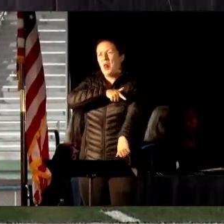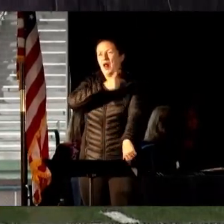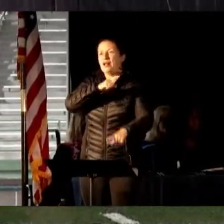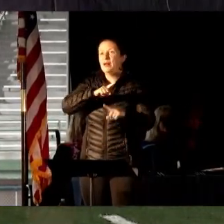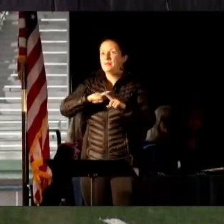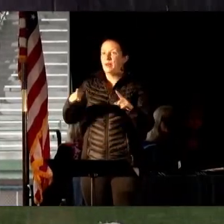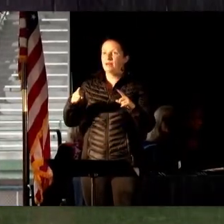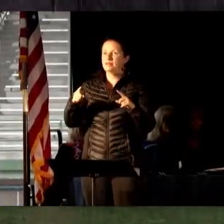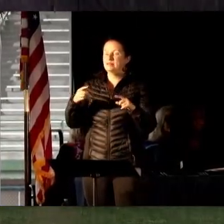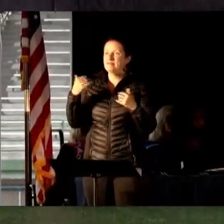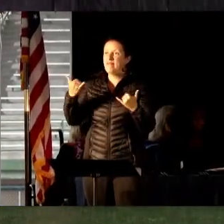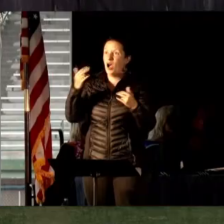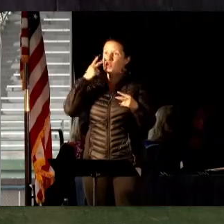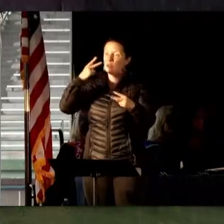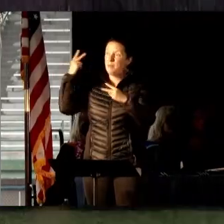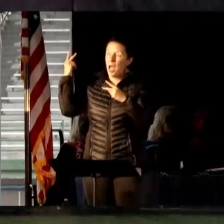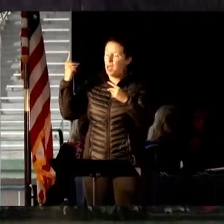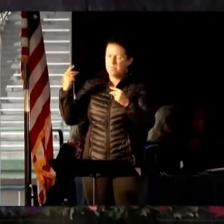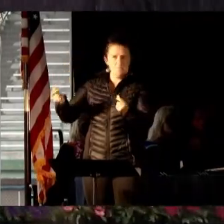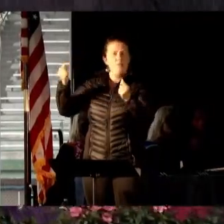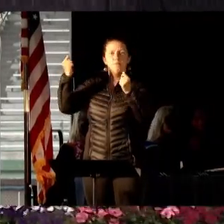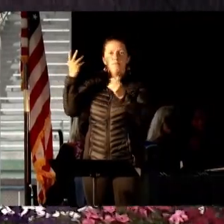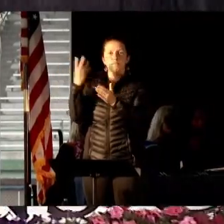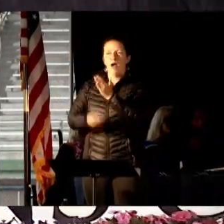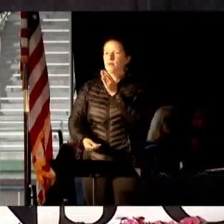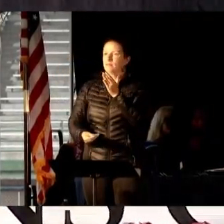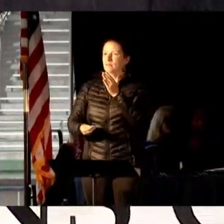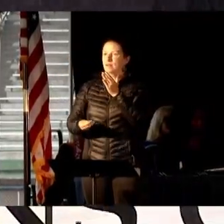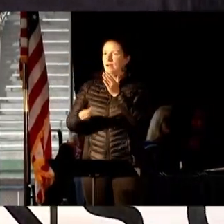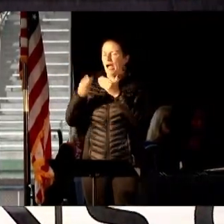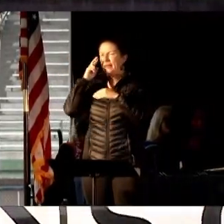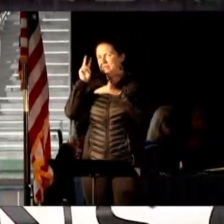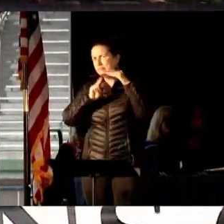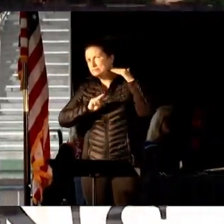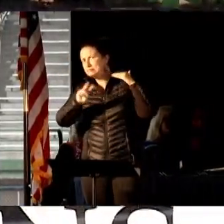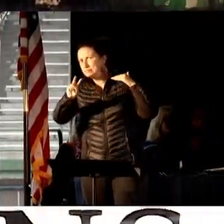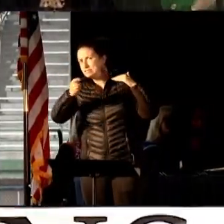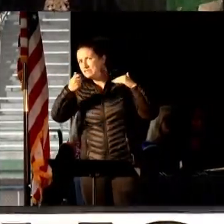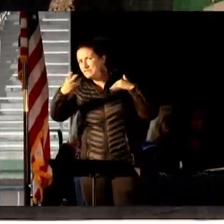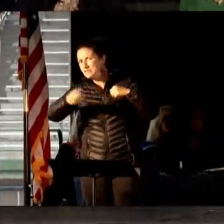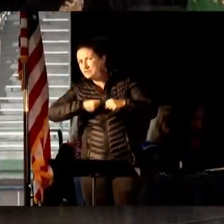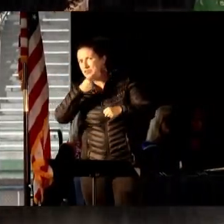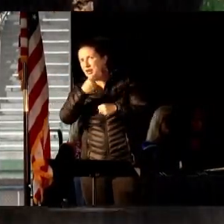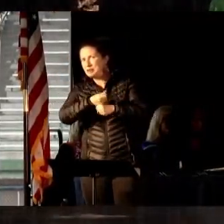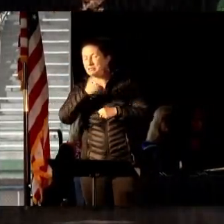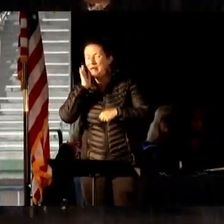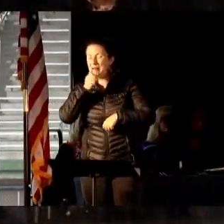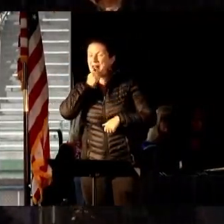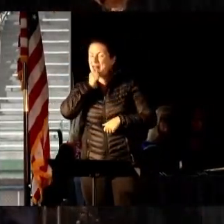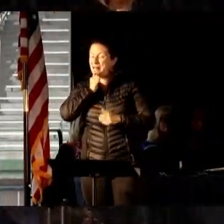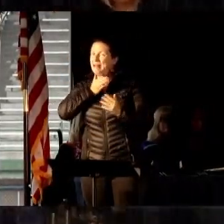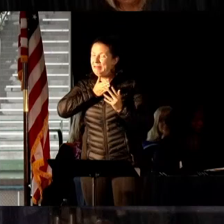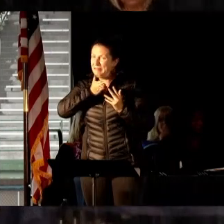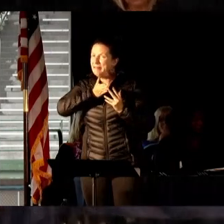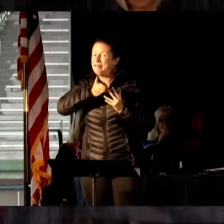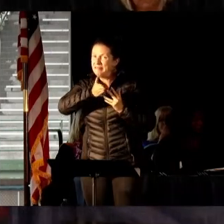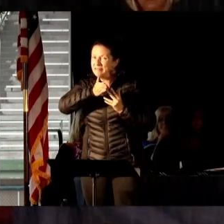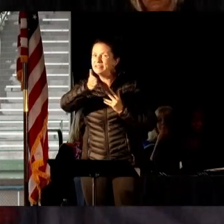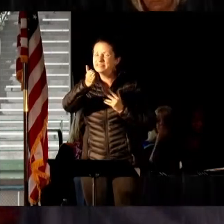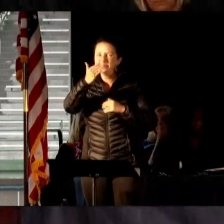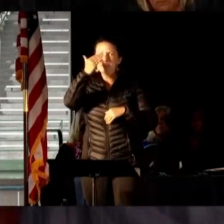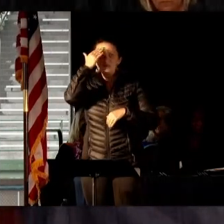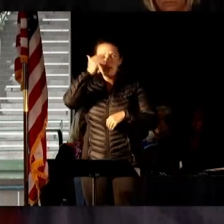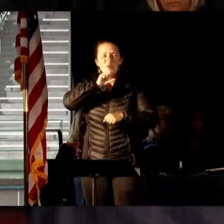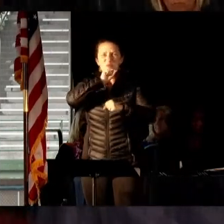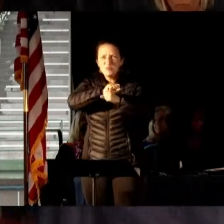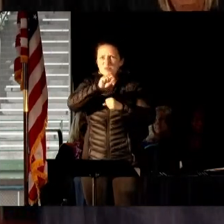in the blink of an eye. And that means that these next few years might feel like forever while you're living them, working hard for your degree